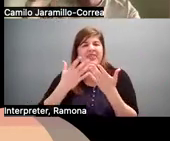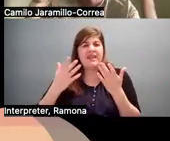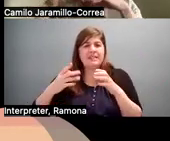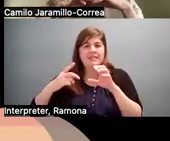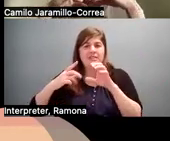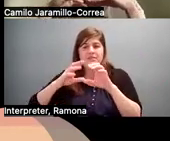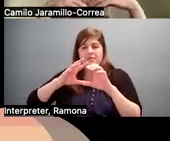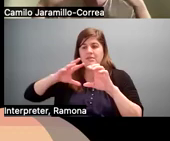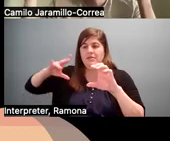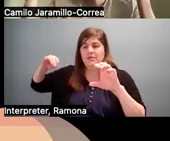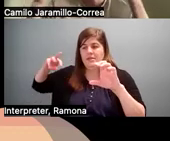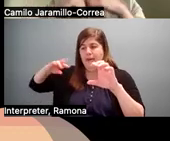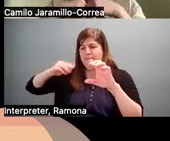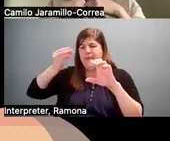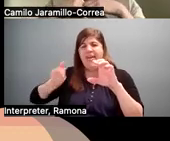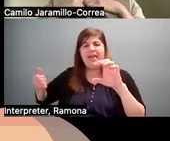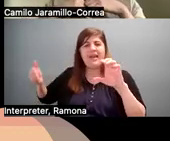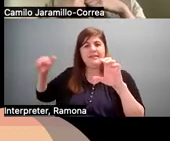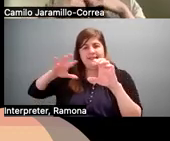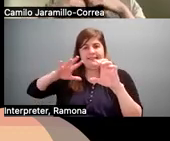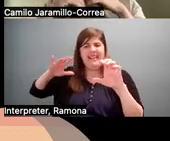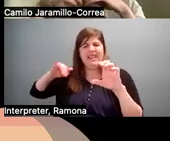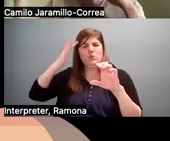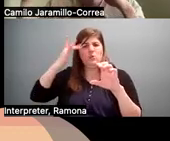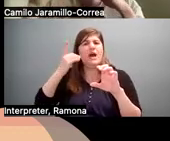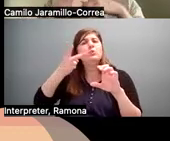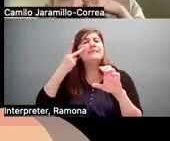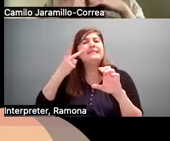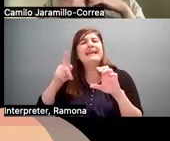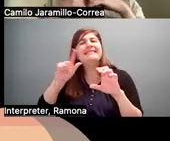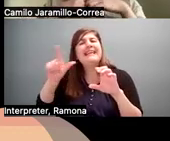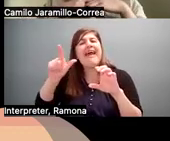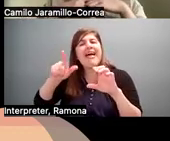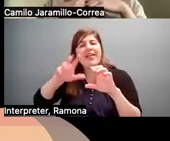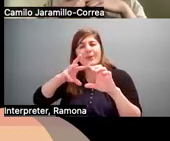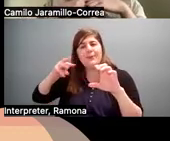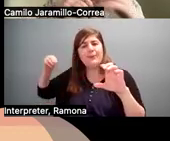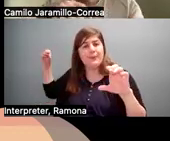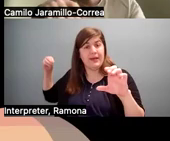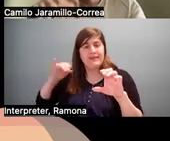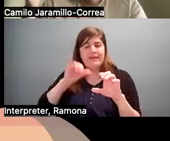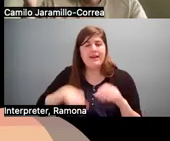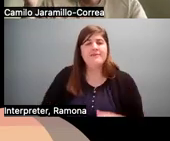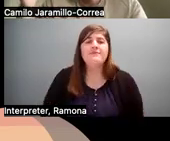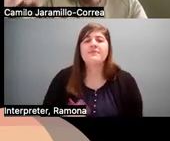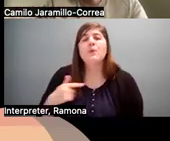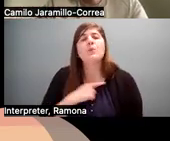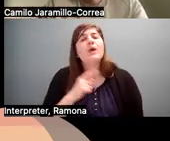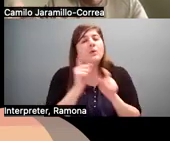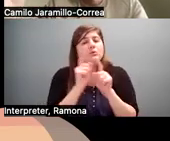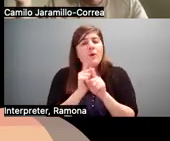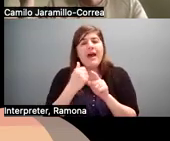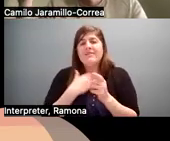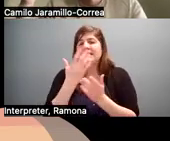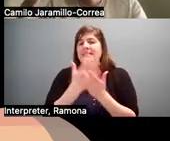that tail when you're lucky enough to get one of the comets on our sky. And then we also have some spacecraft